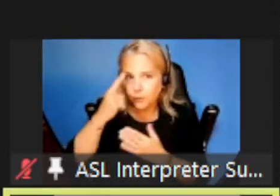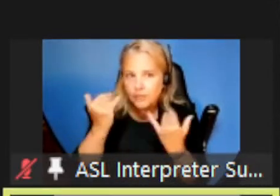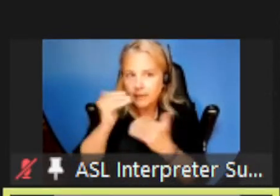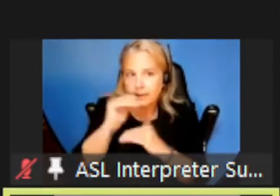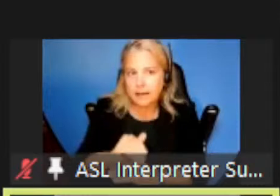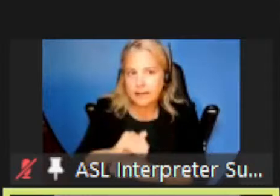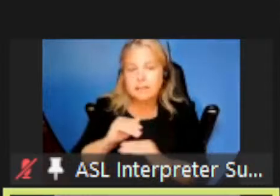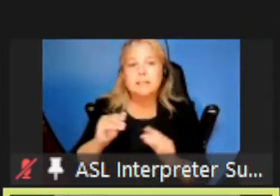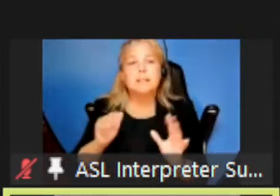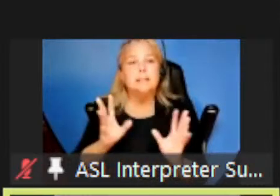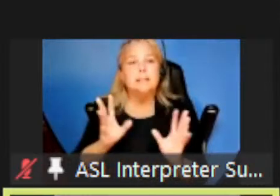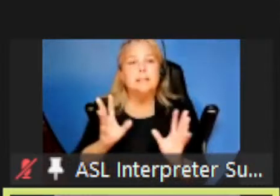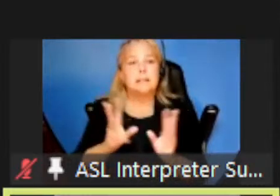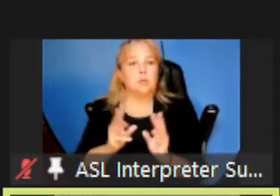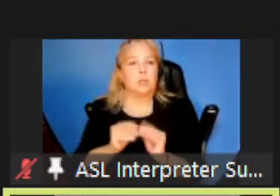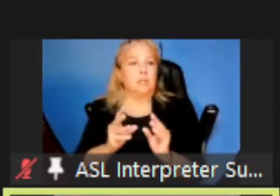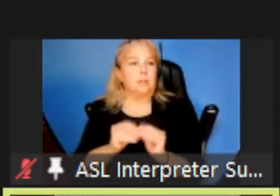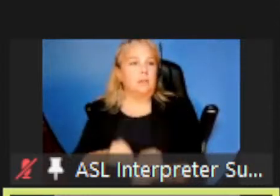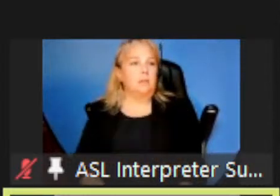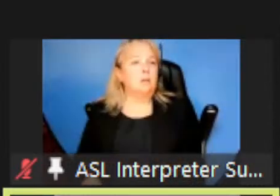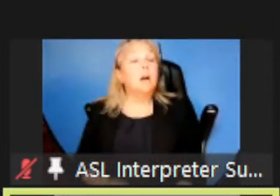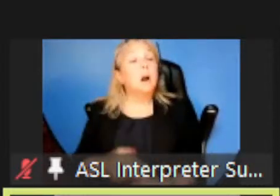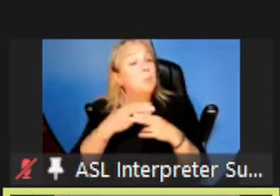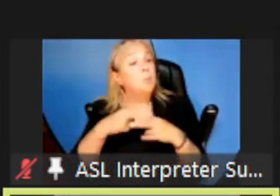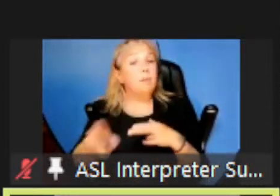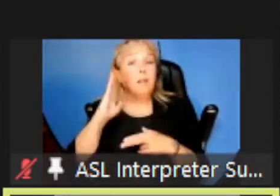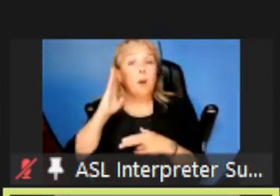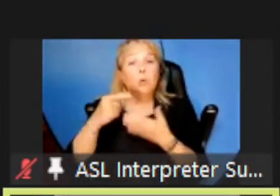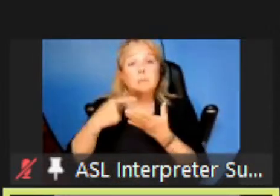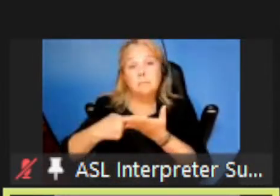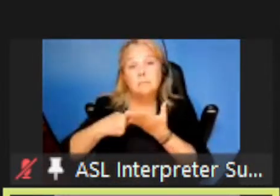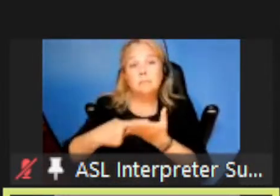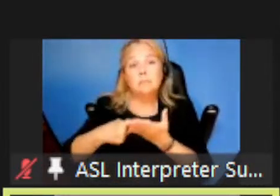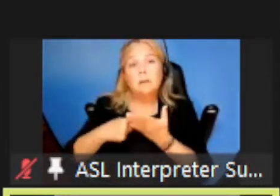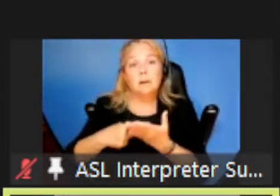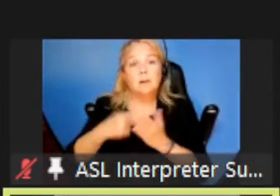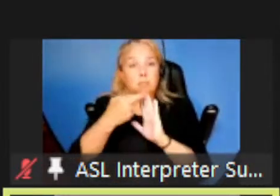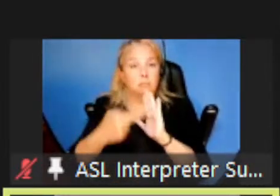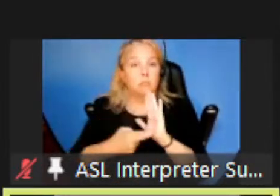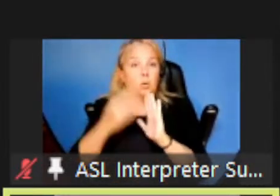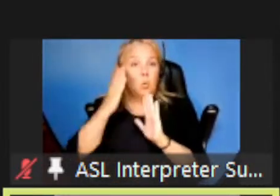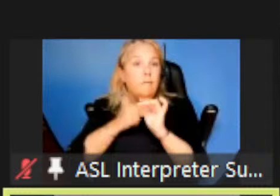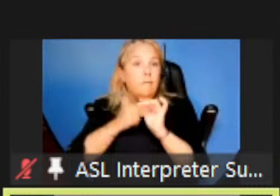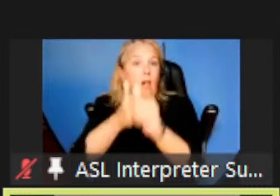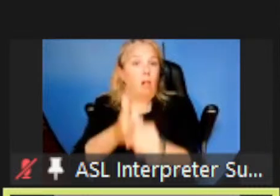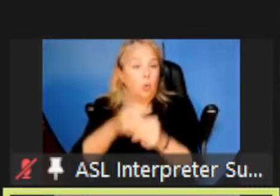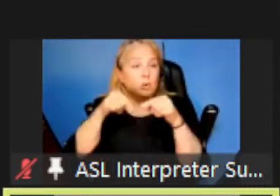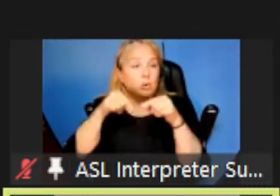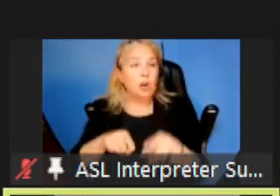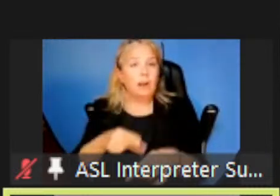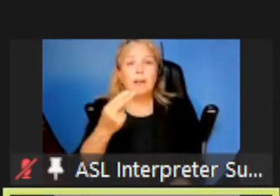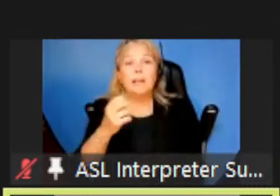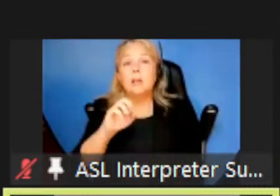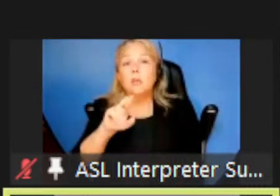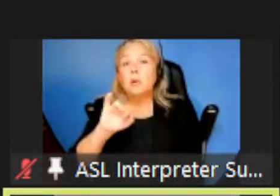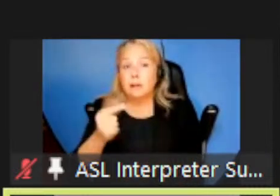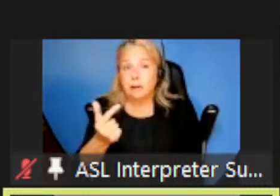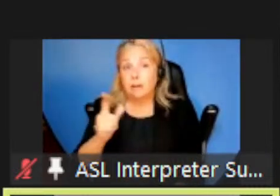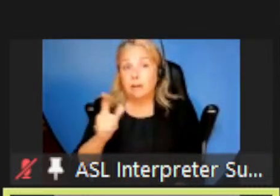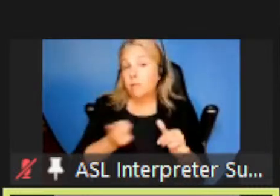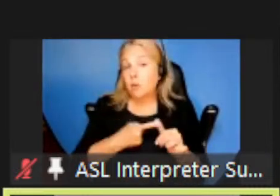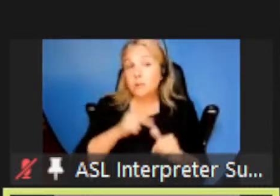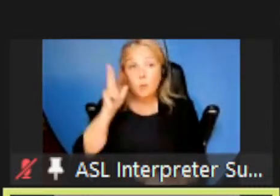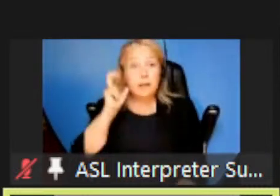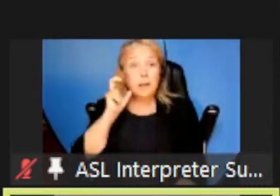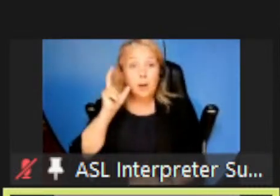Thank you, Mr. Segerlin. Briefly, I will cover the procedures we will follow during the hearing. First, we'll hear from those who